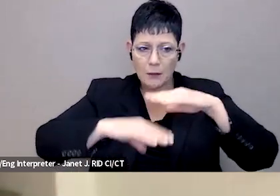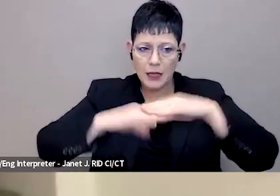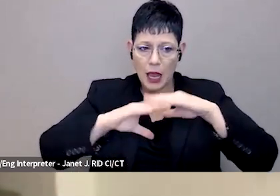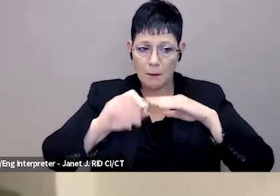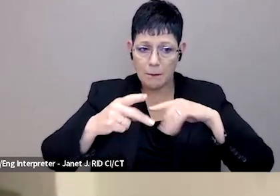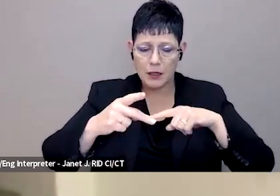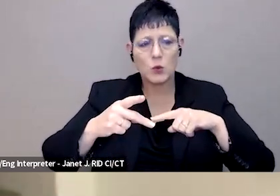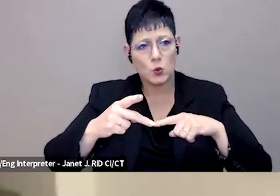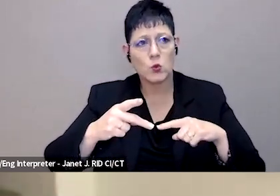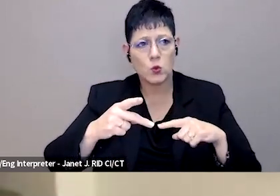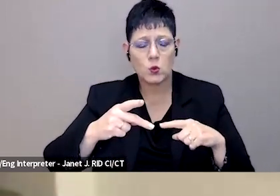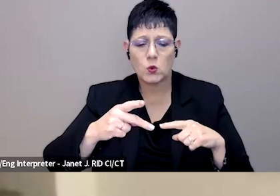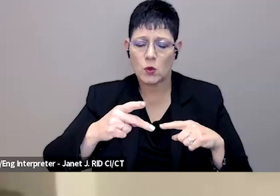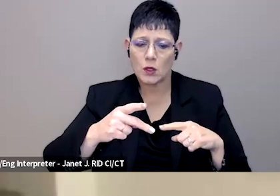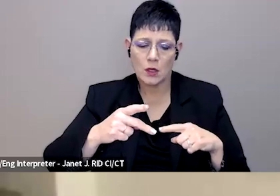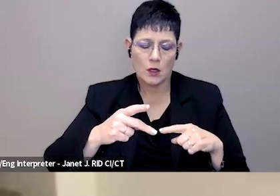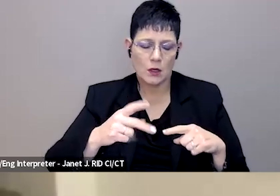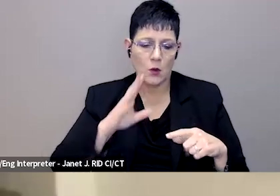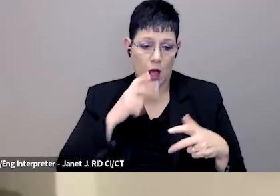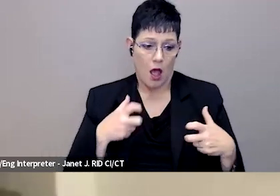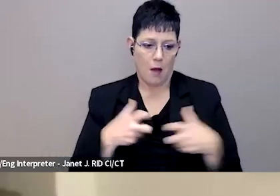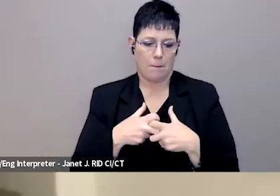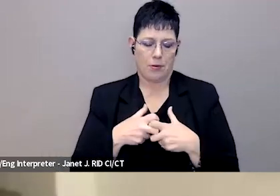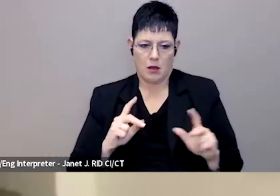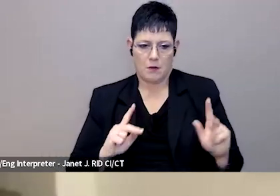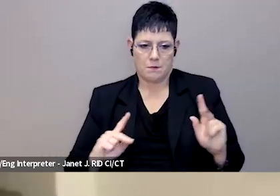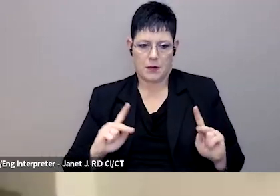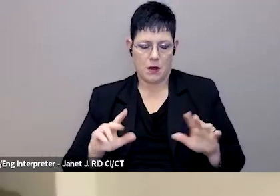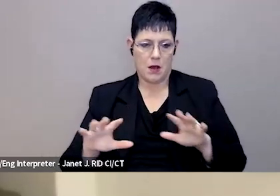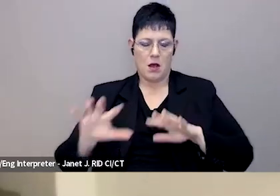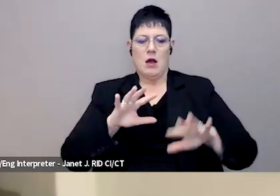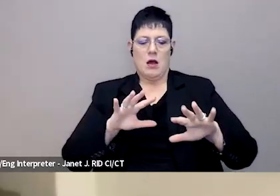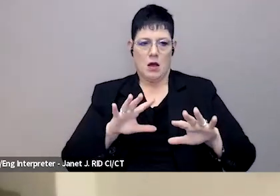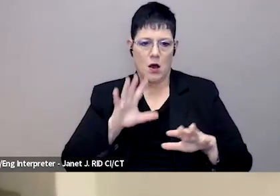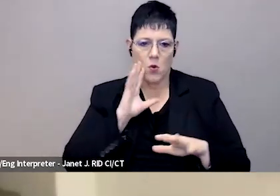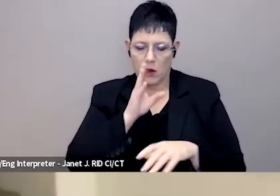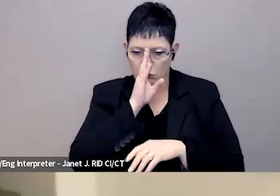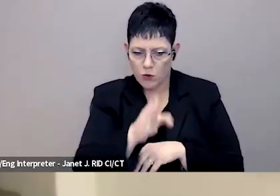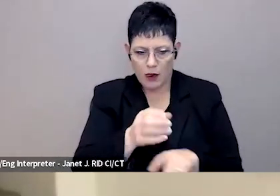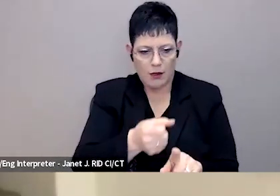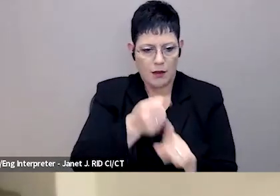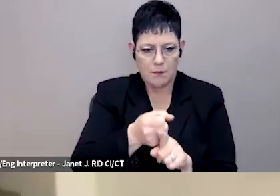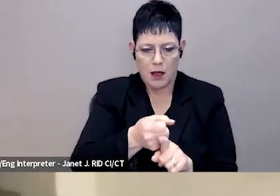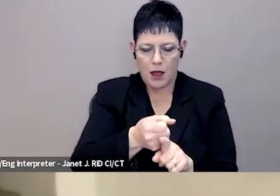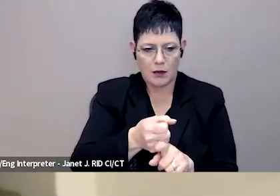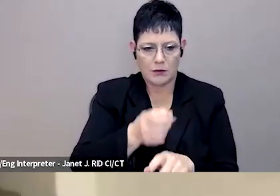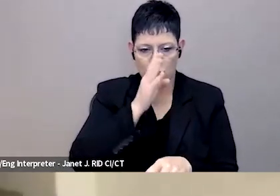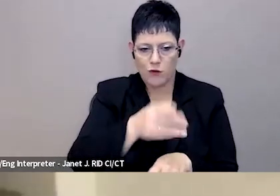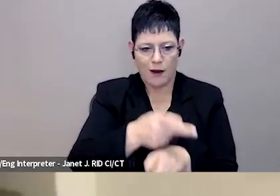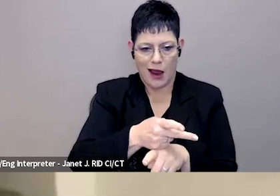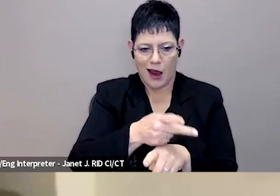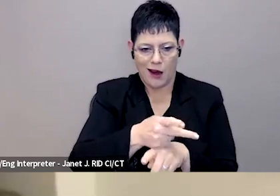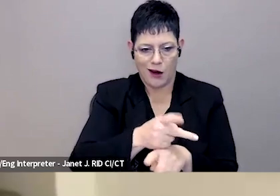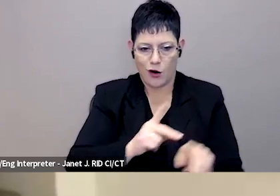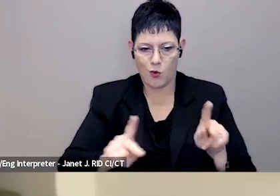catch people who receive HCBS, are going to harm direct care workers. I know that, of